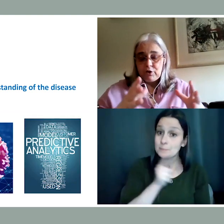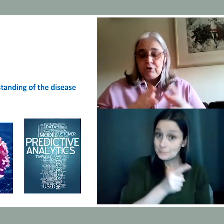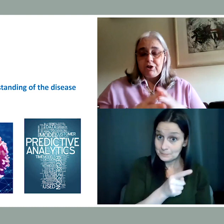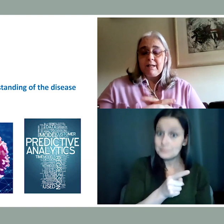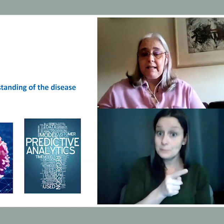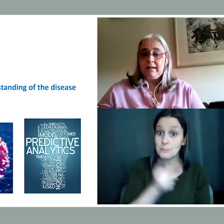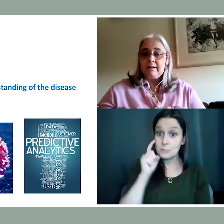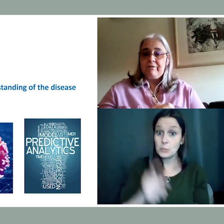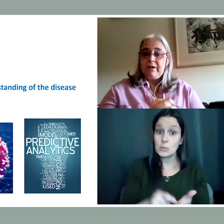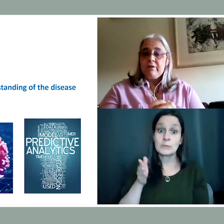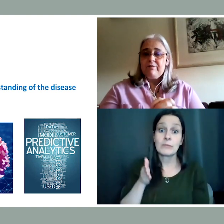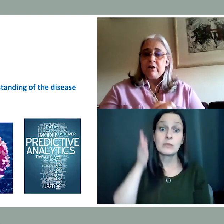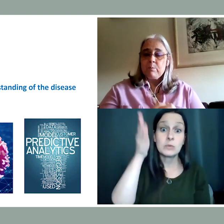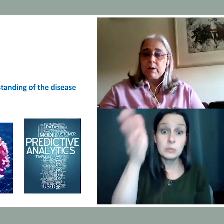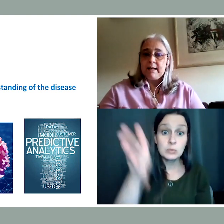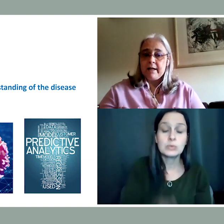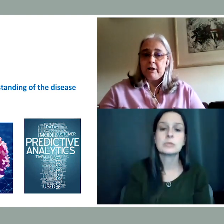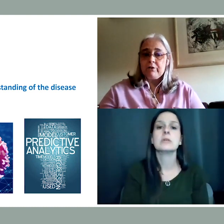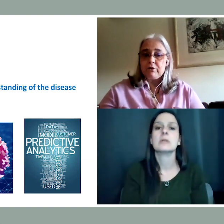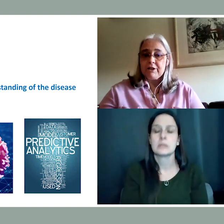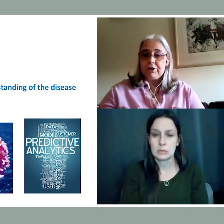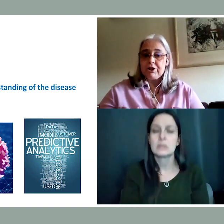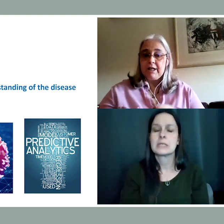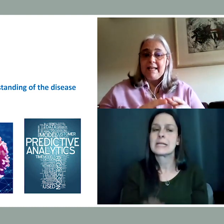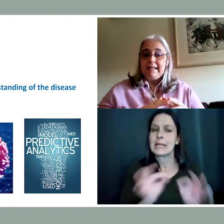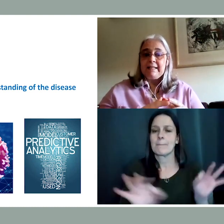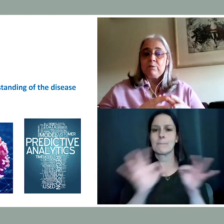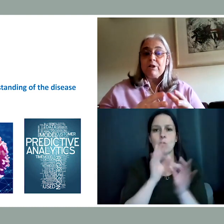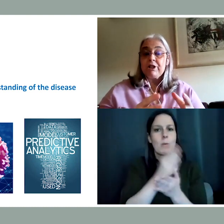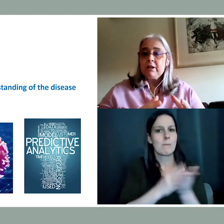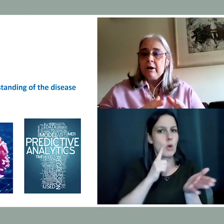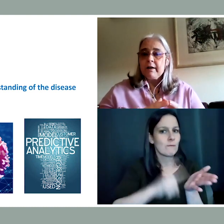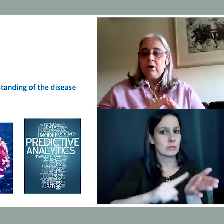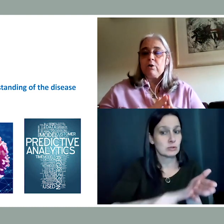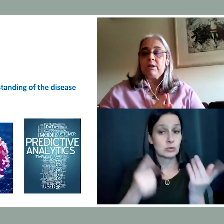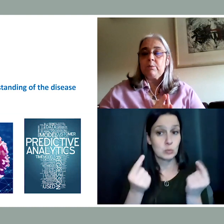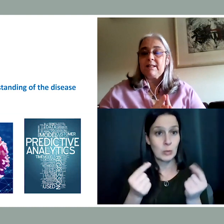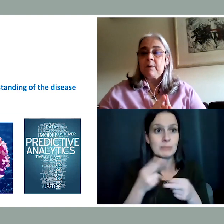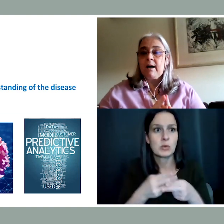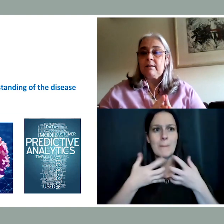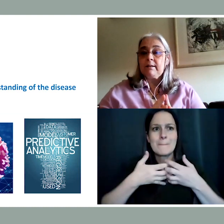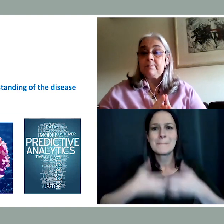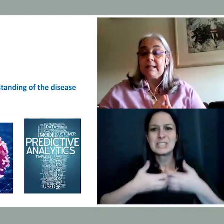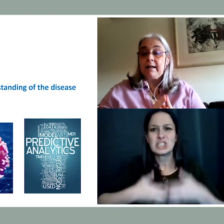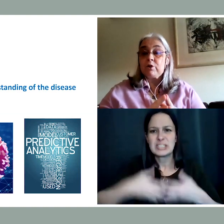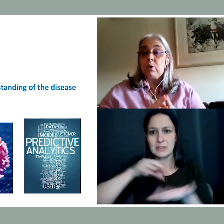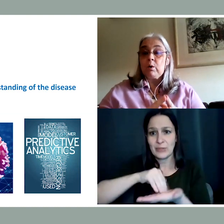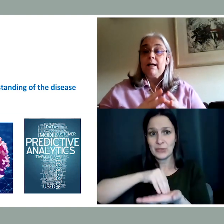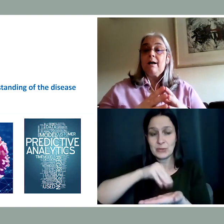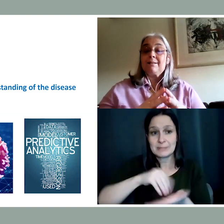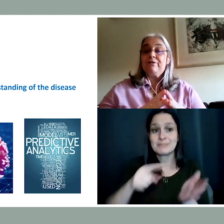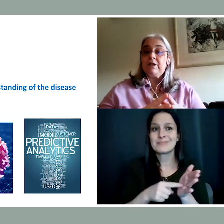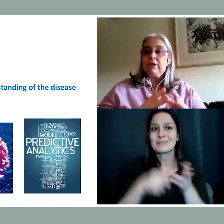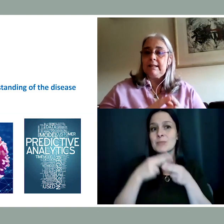in the future, a very, very important area of research is machine learning, or what we sometimes